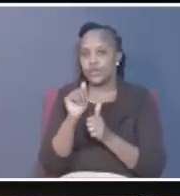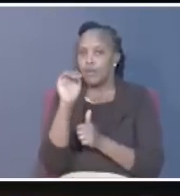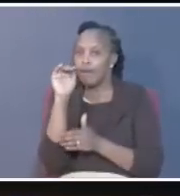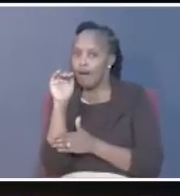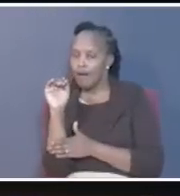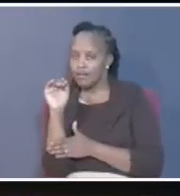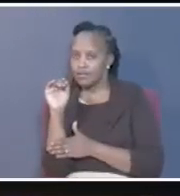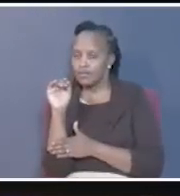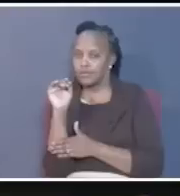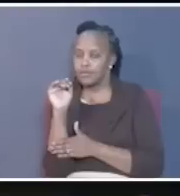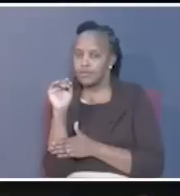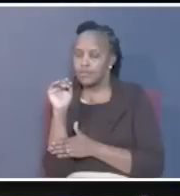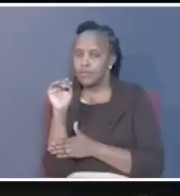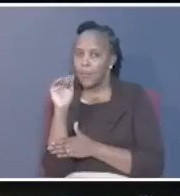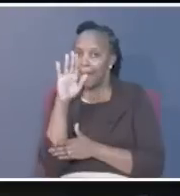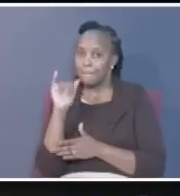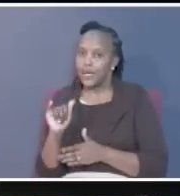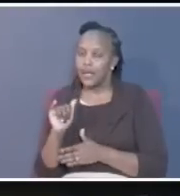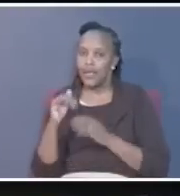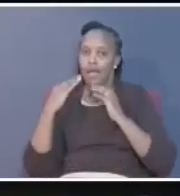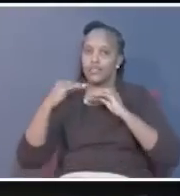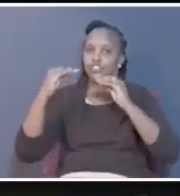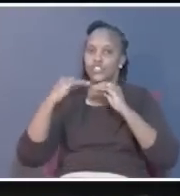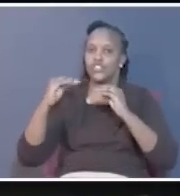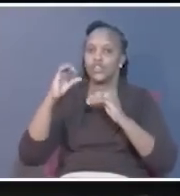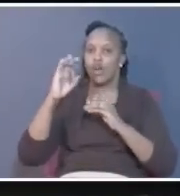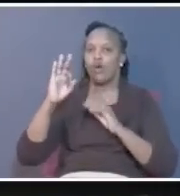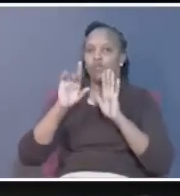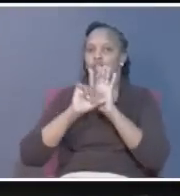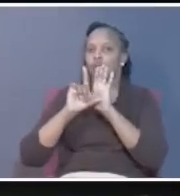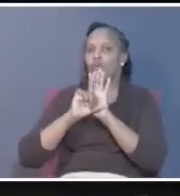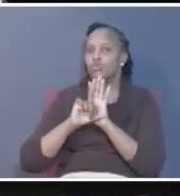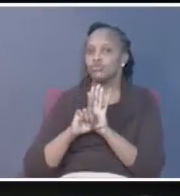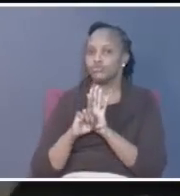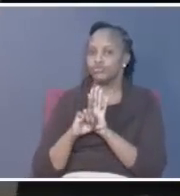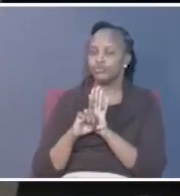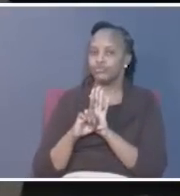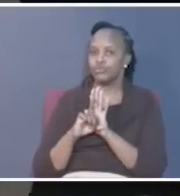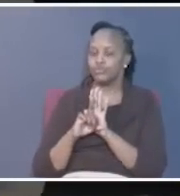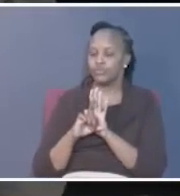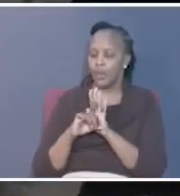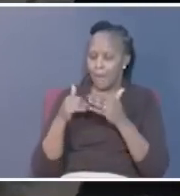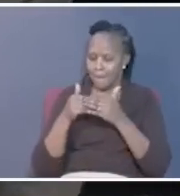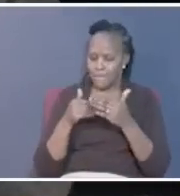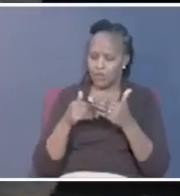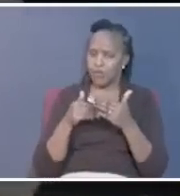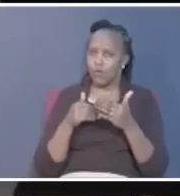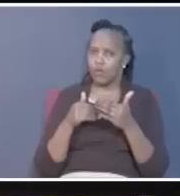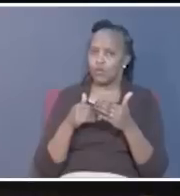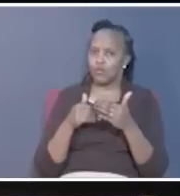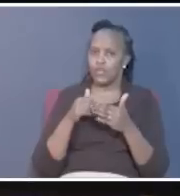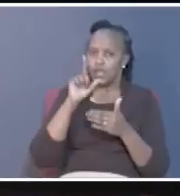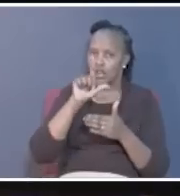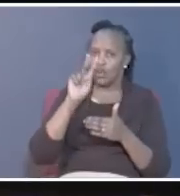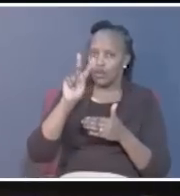a lawyer or a teacher of the law. The text is found just before the section we read. It's in Luke chapter